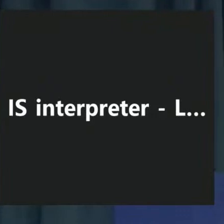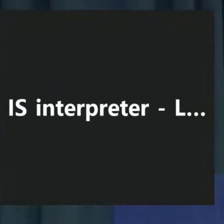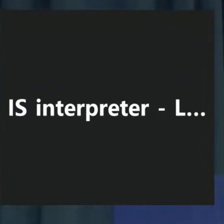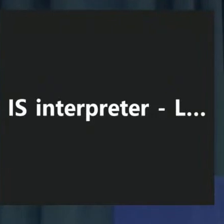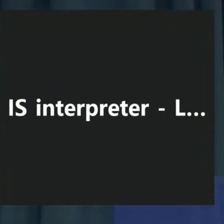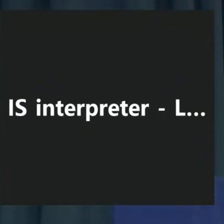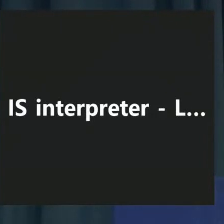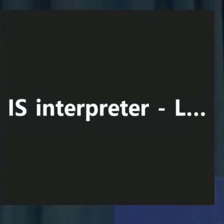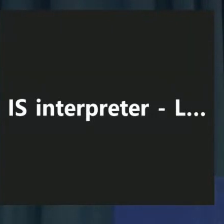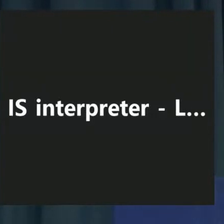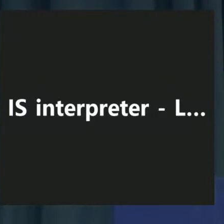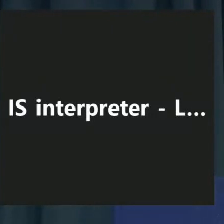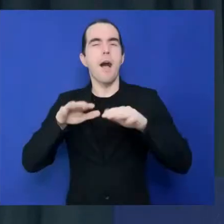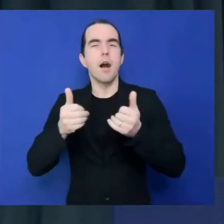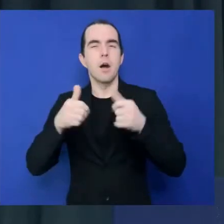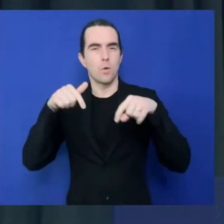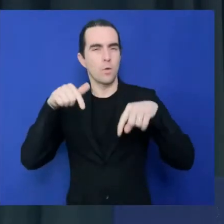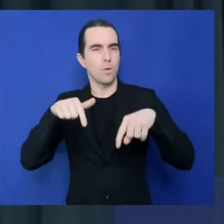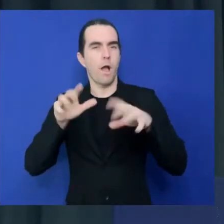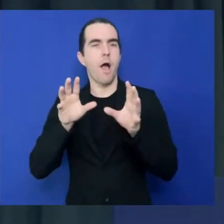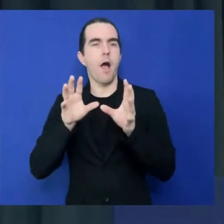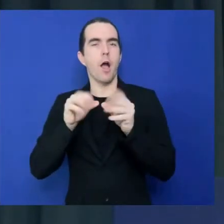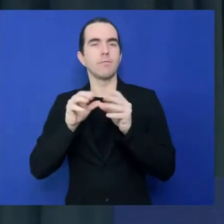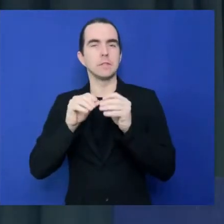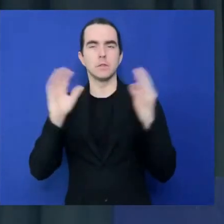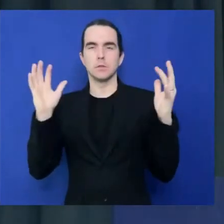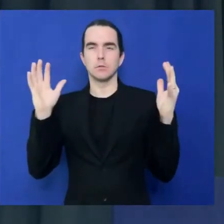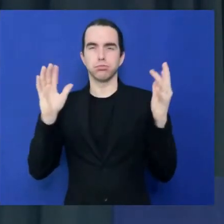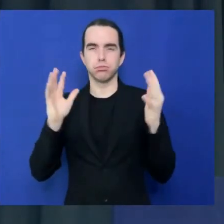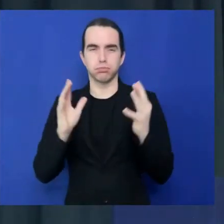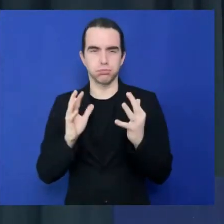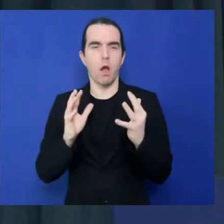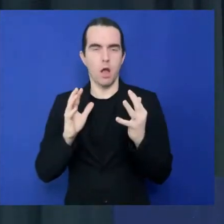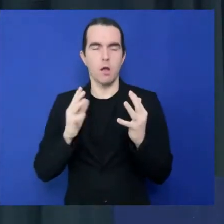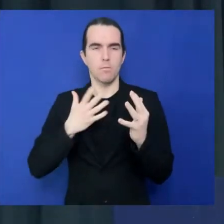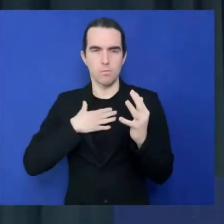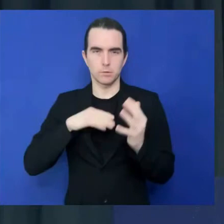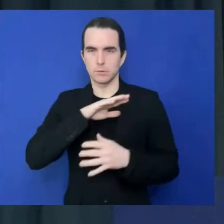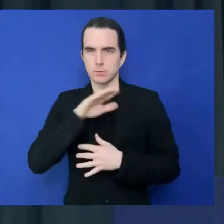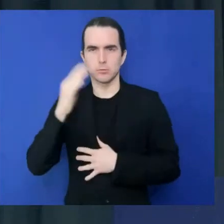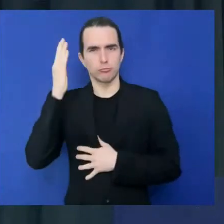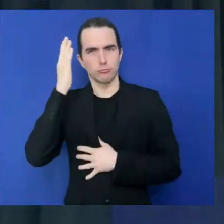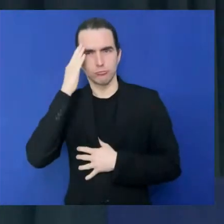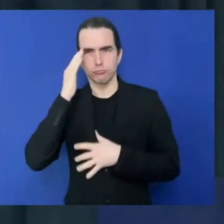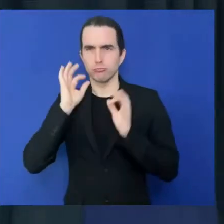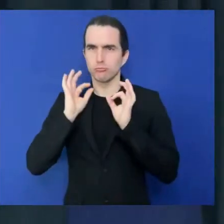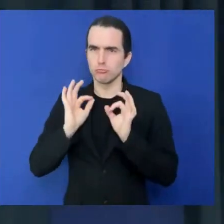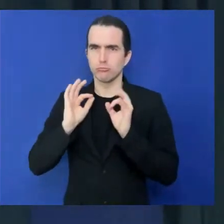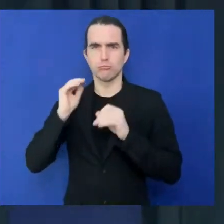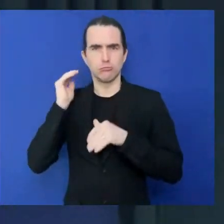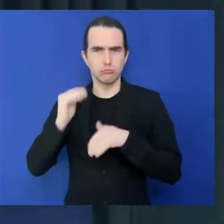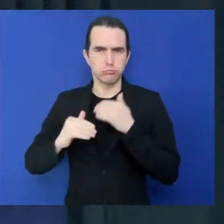keep up. And for those of you who want to share on social media, it is